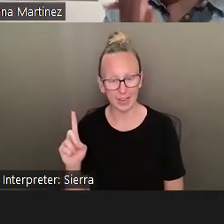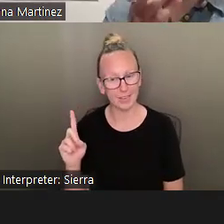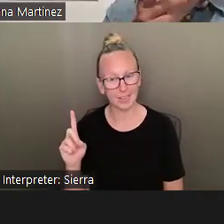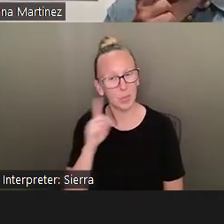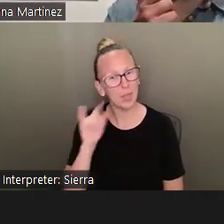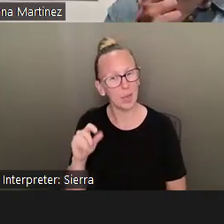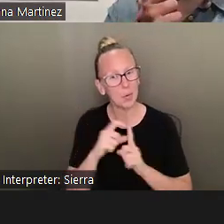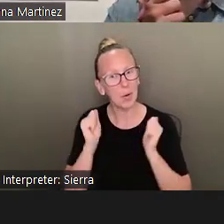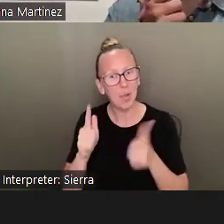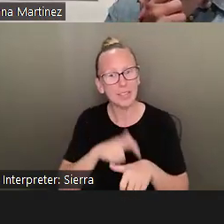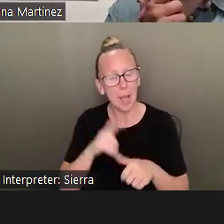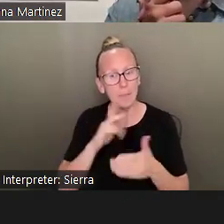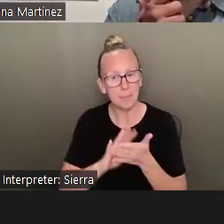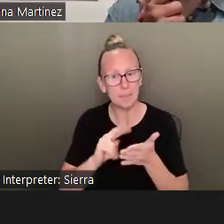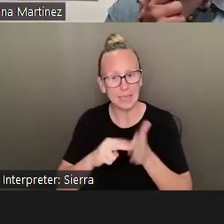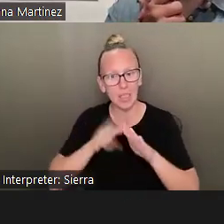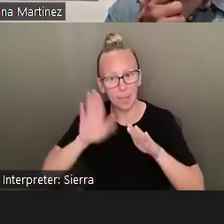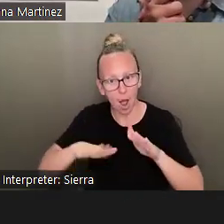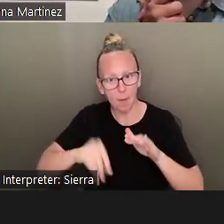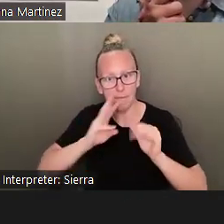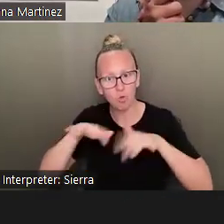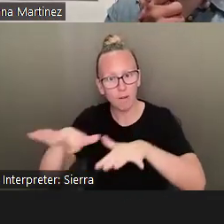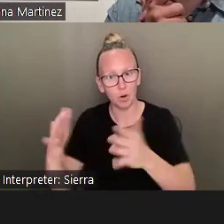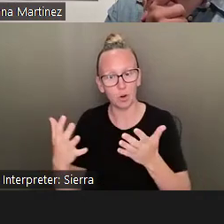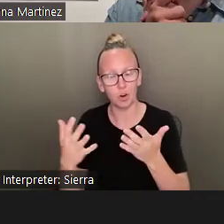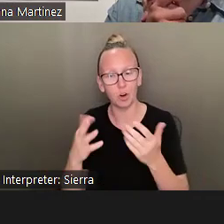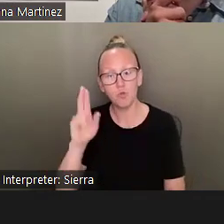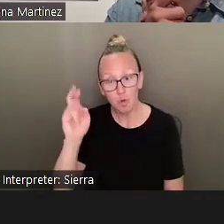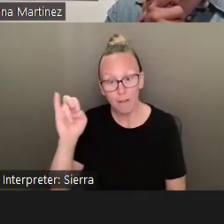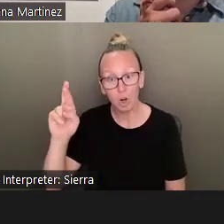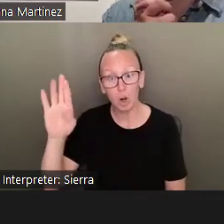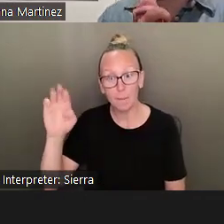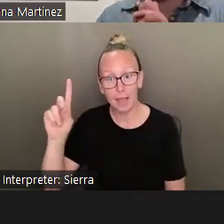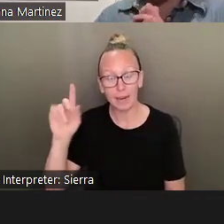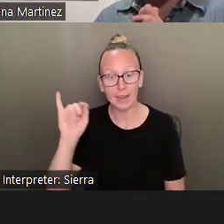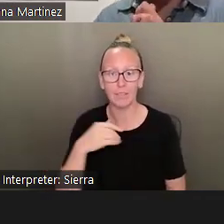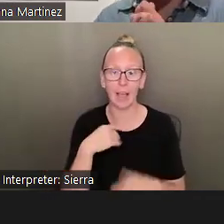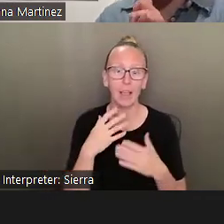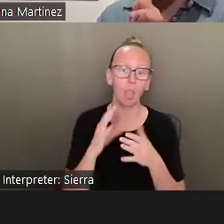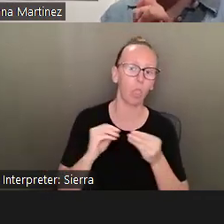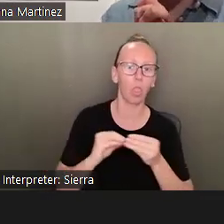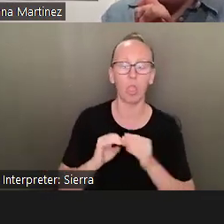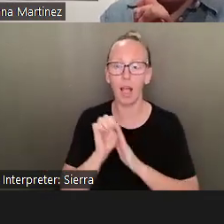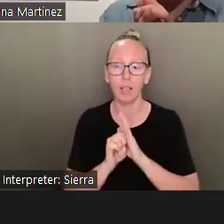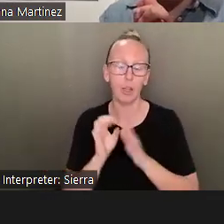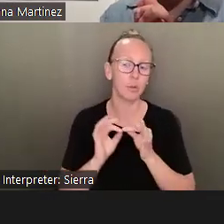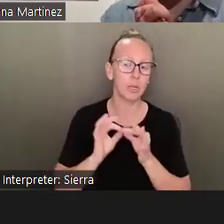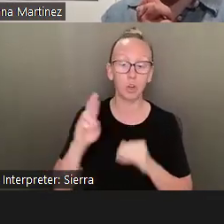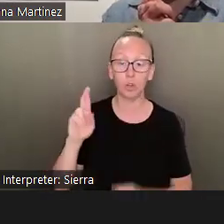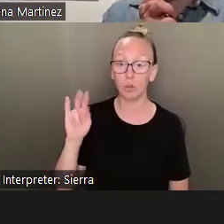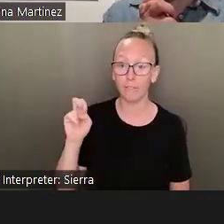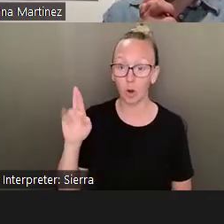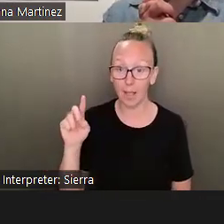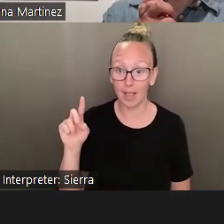about riverbeds is that riverbeds, I think if I were to give an elevator pitch for riverbeds